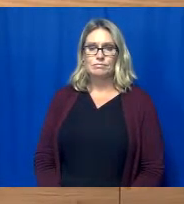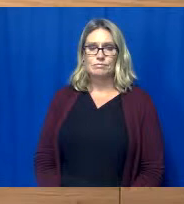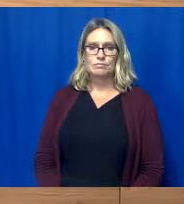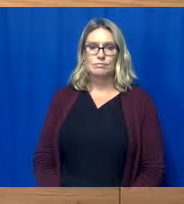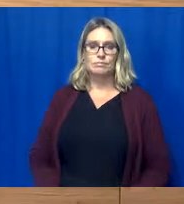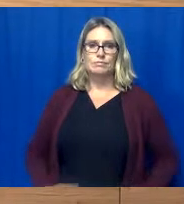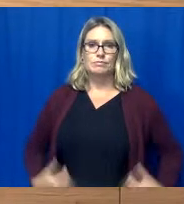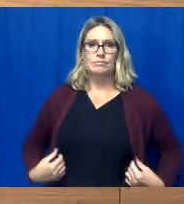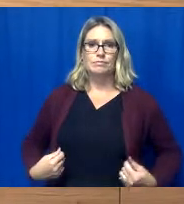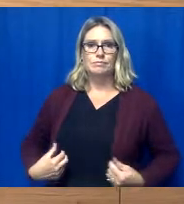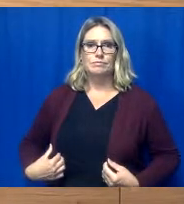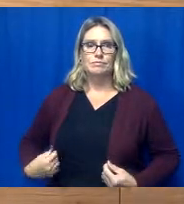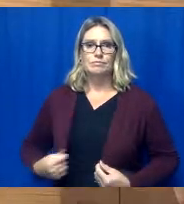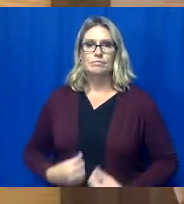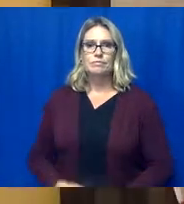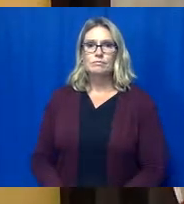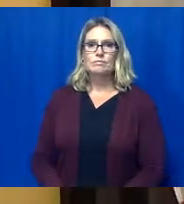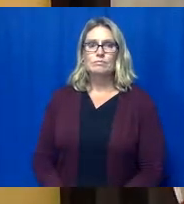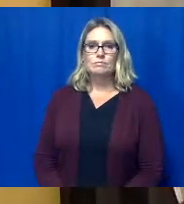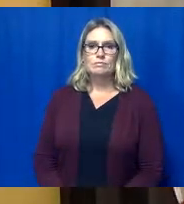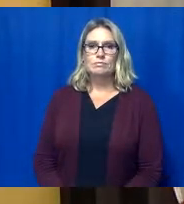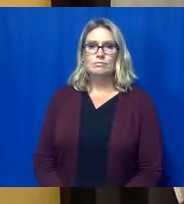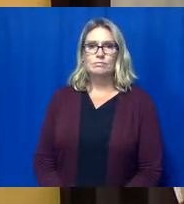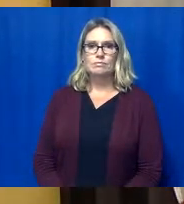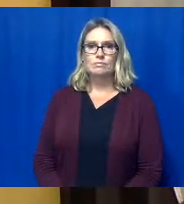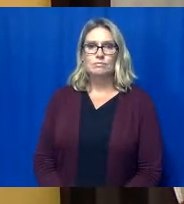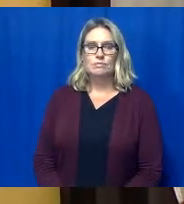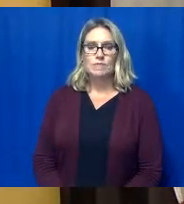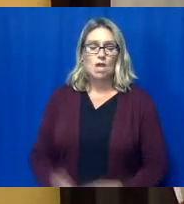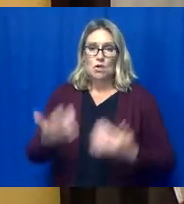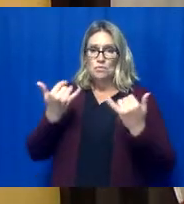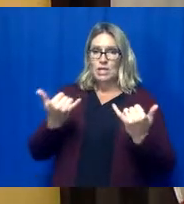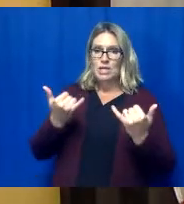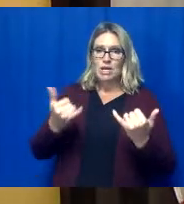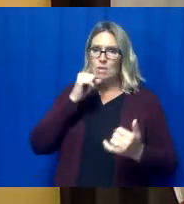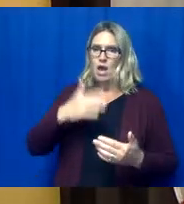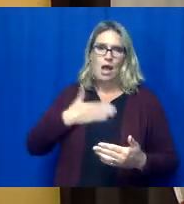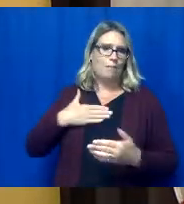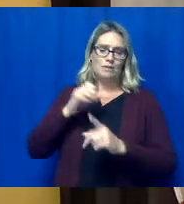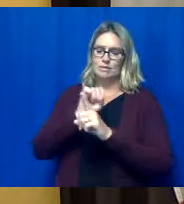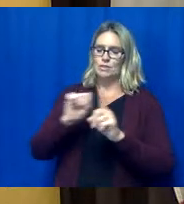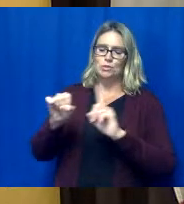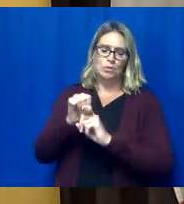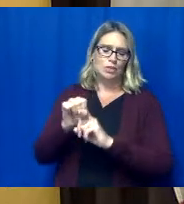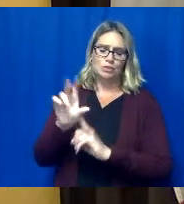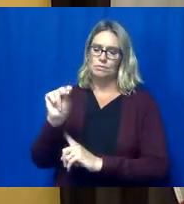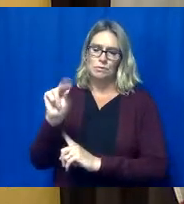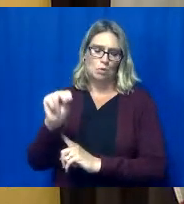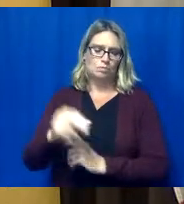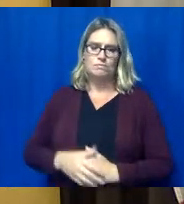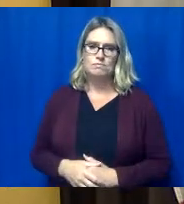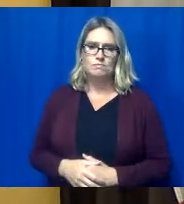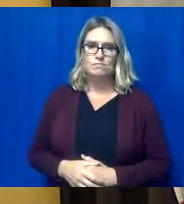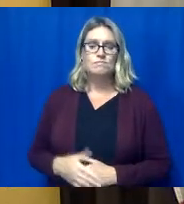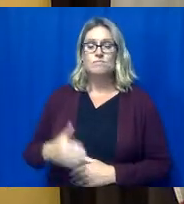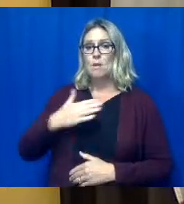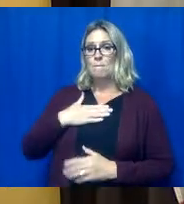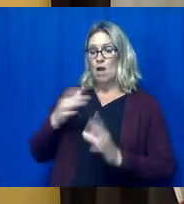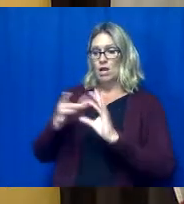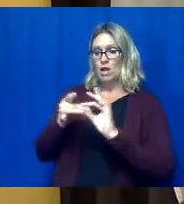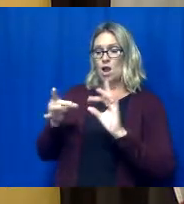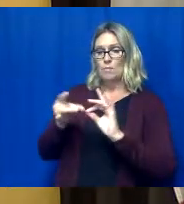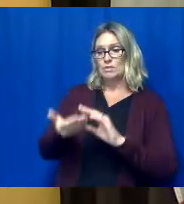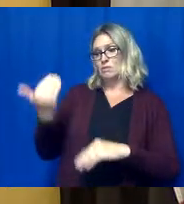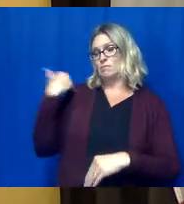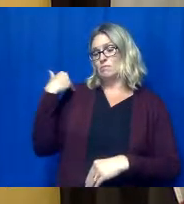I am obviously not very happy about the situation we're in today. And my comments previously about